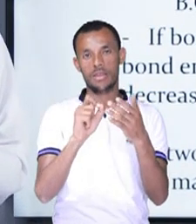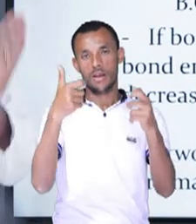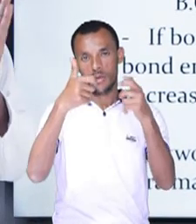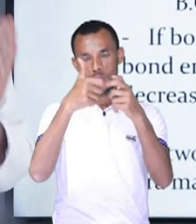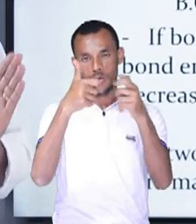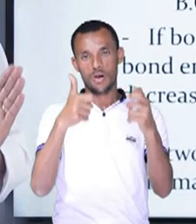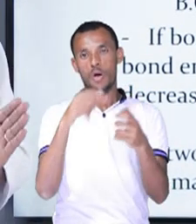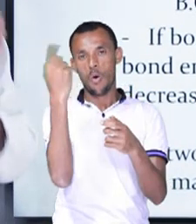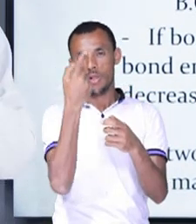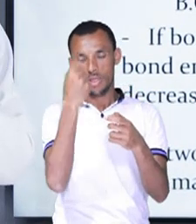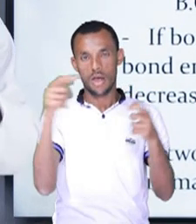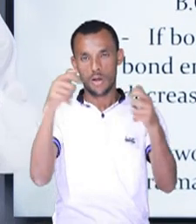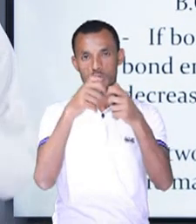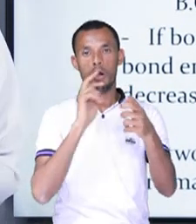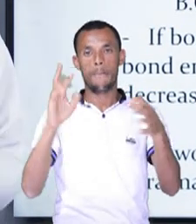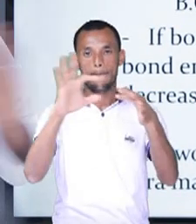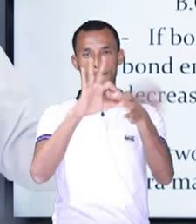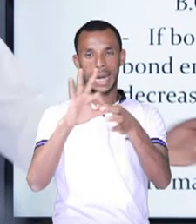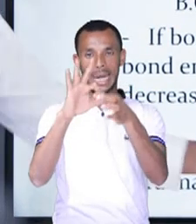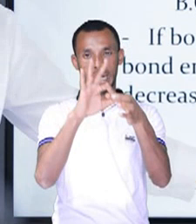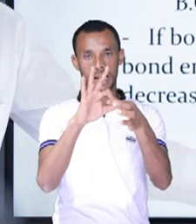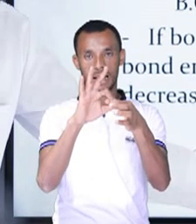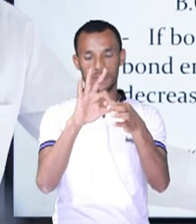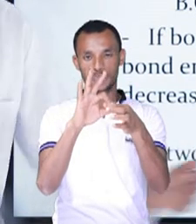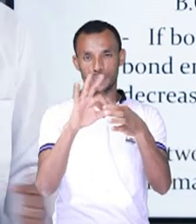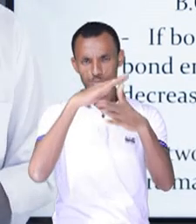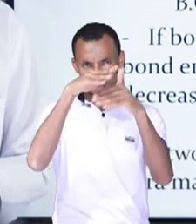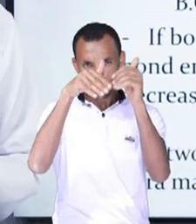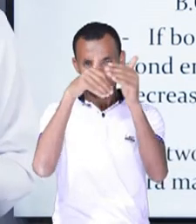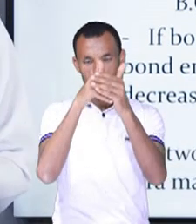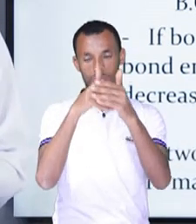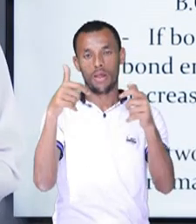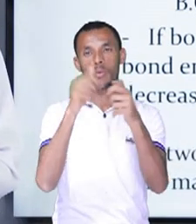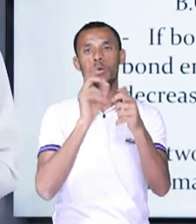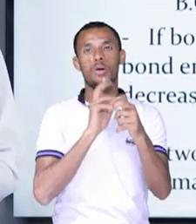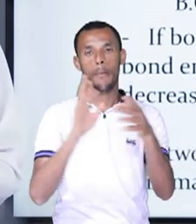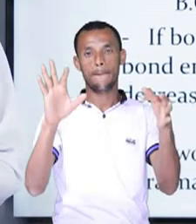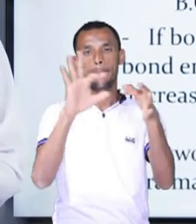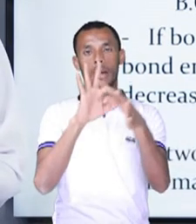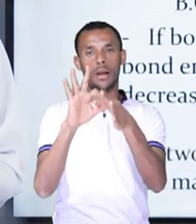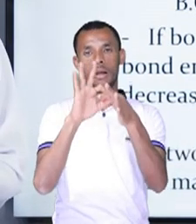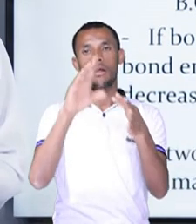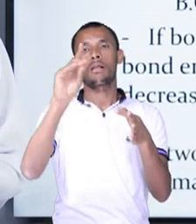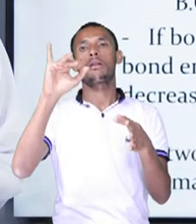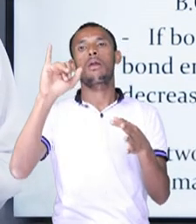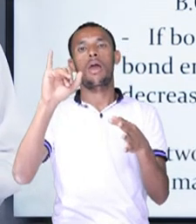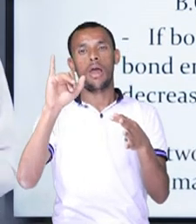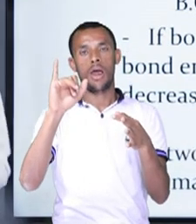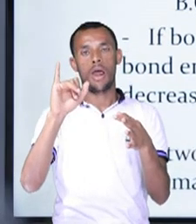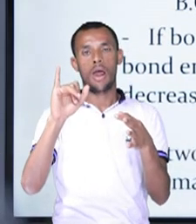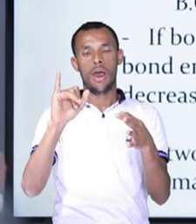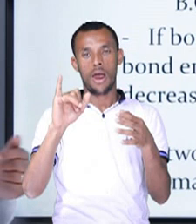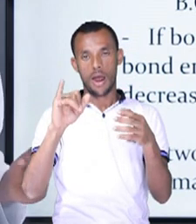configuration, all the electrons are paired. All the electrons are paired is diamagnetic species. For